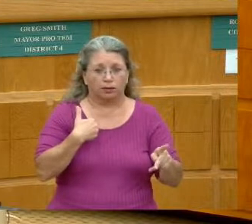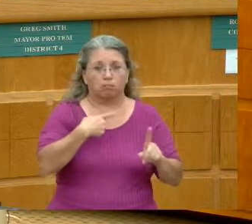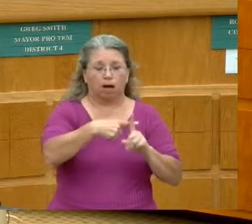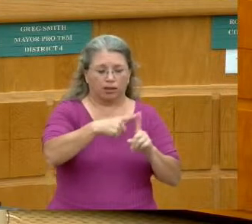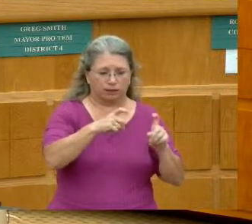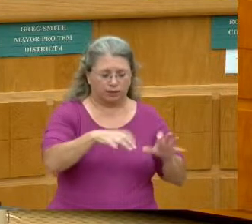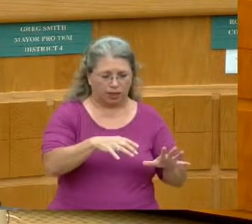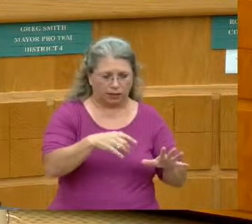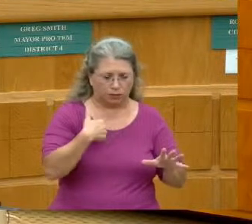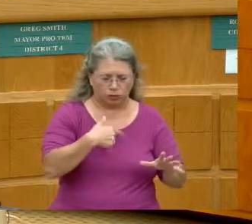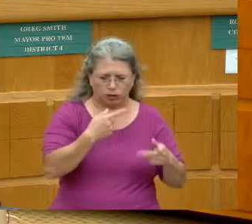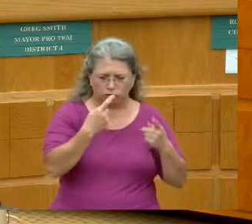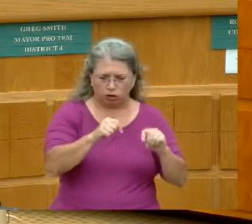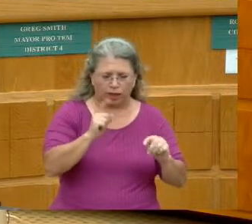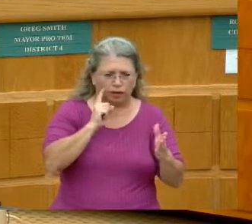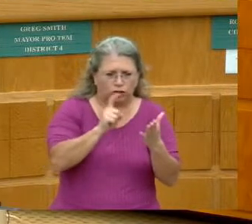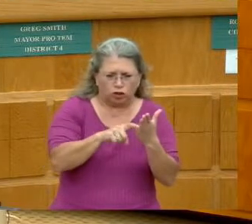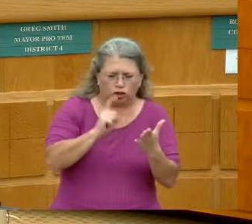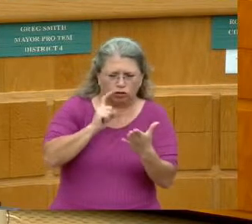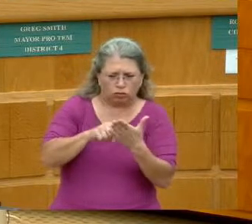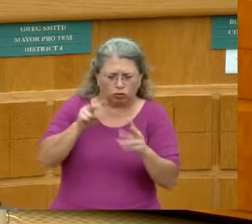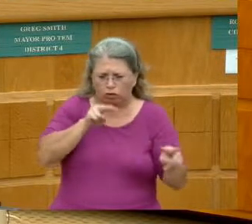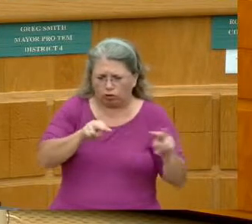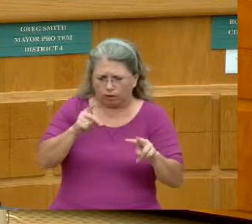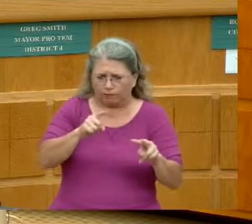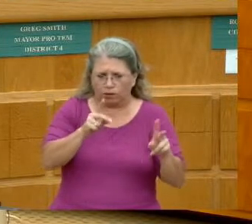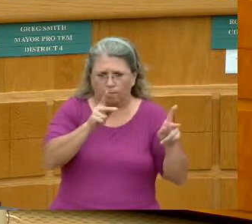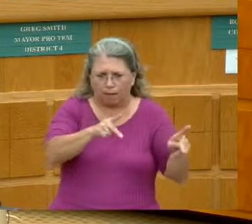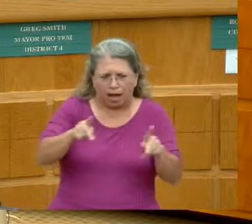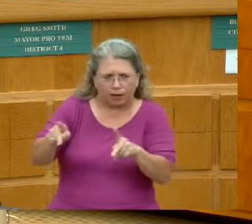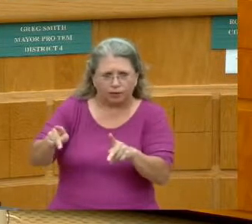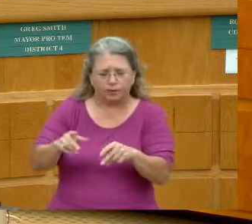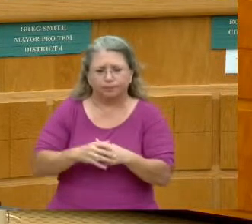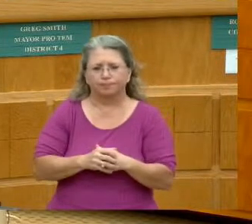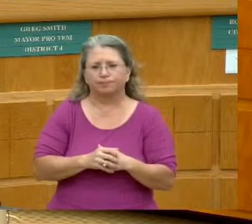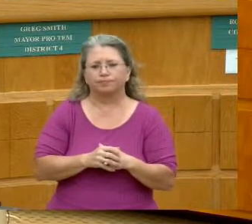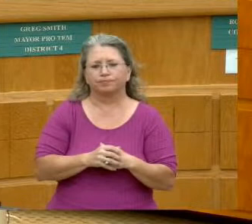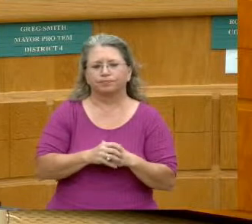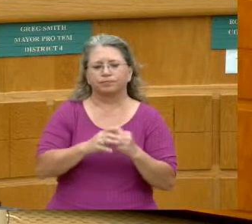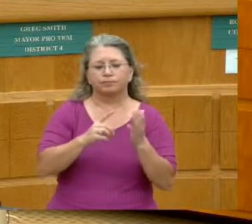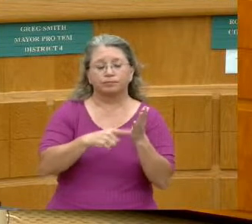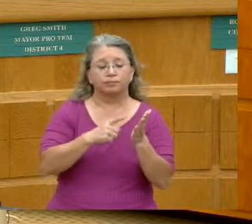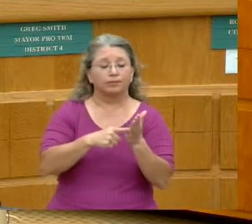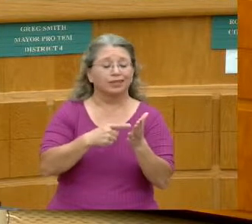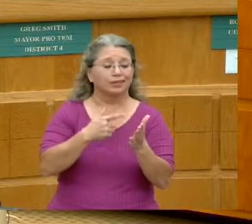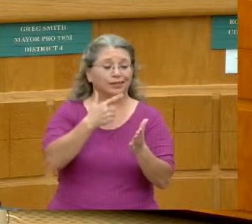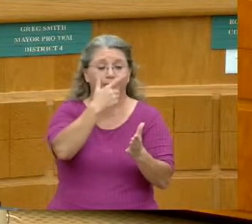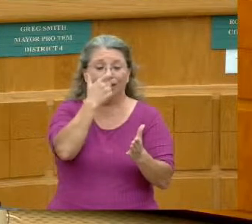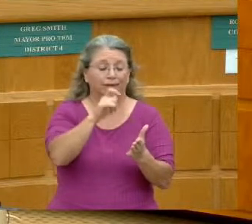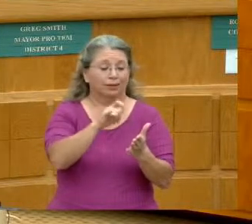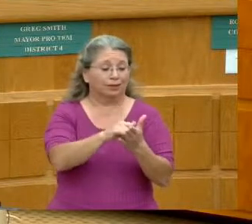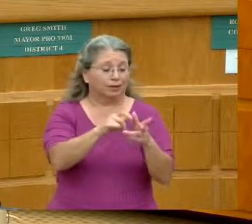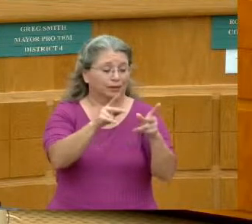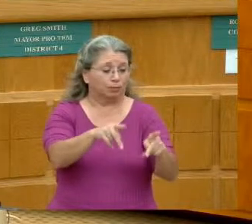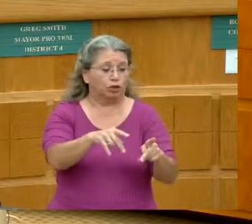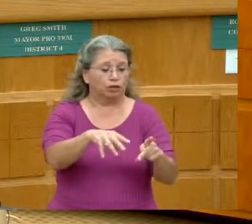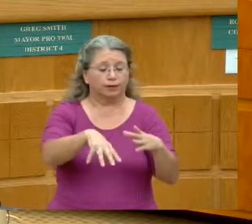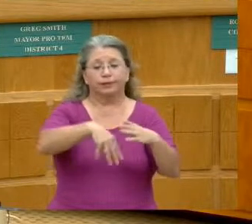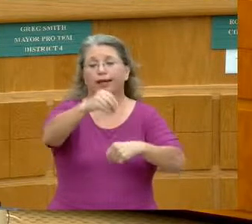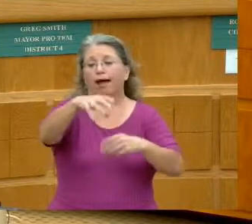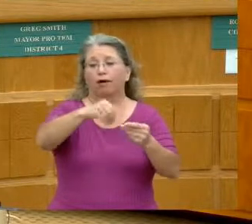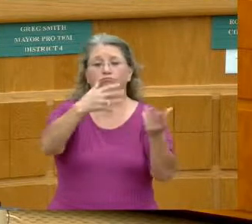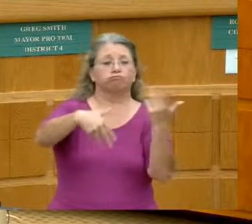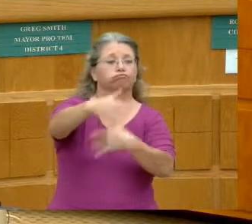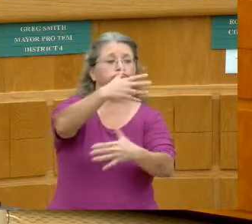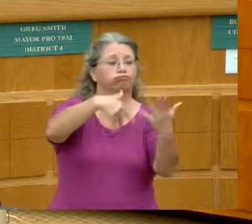it. A lot of these are community driven, right? Sometimes these individuals are out and about, not wearing the proper